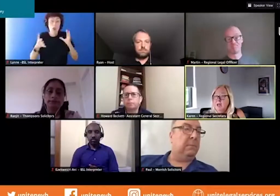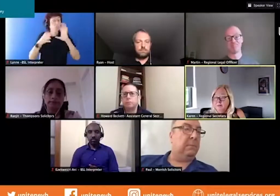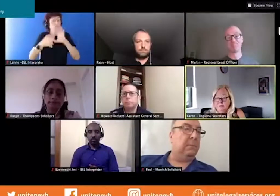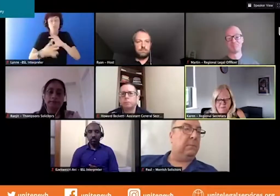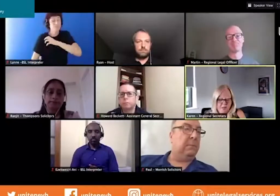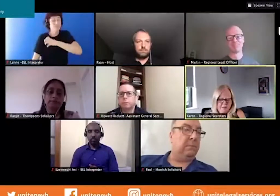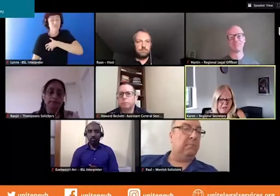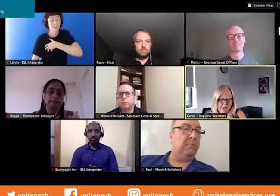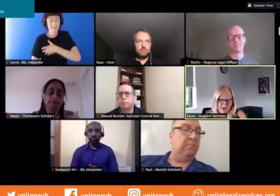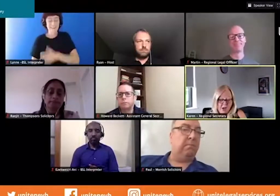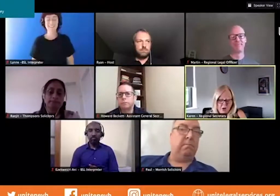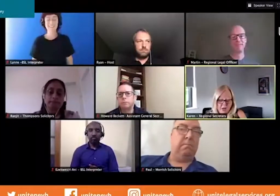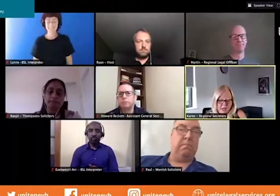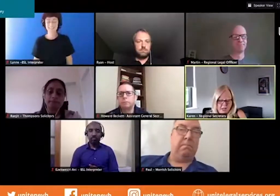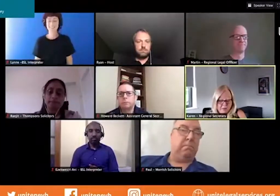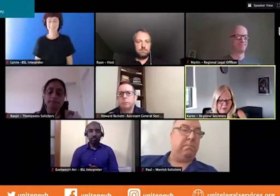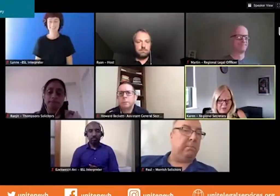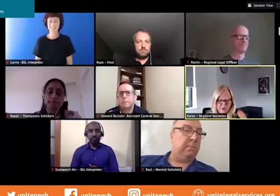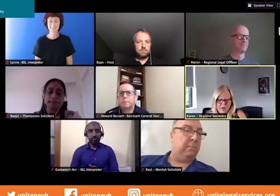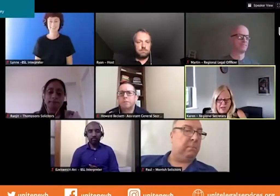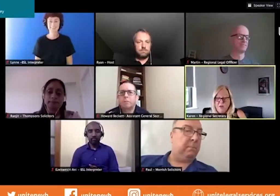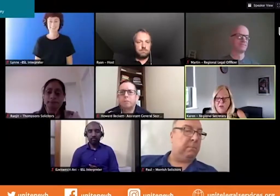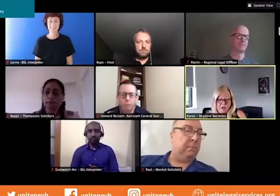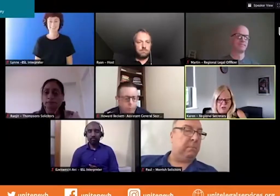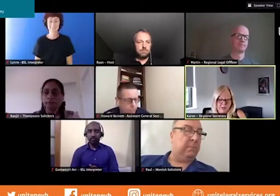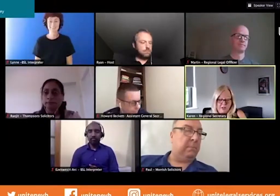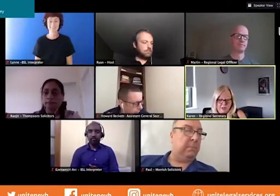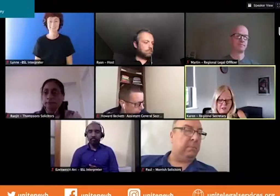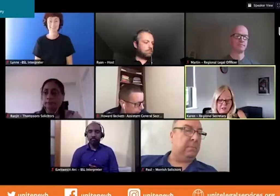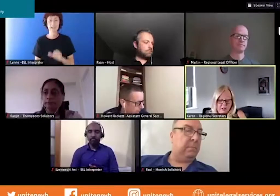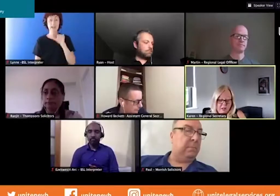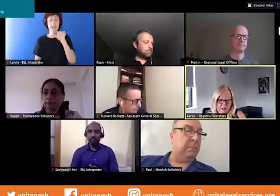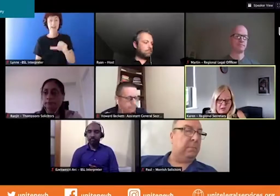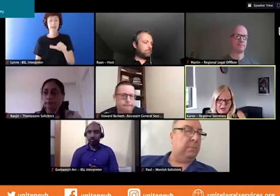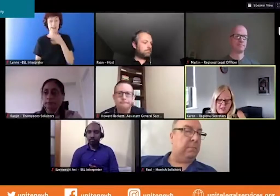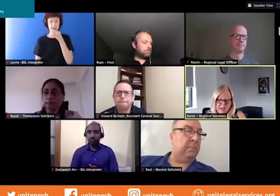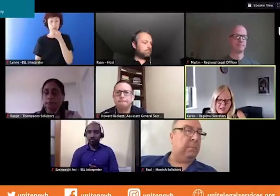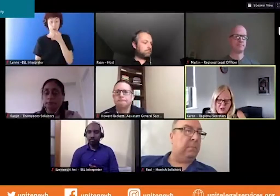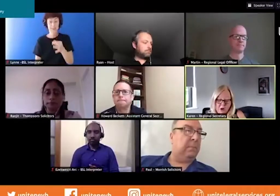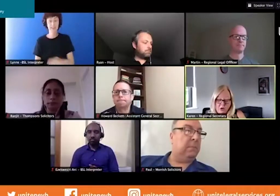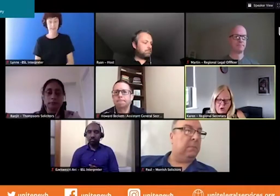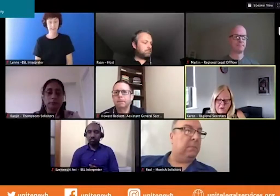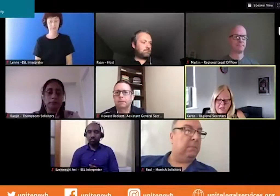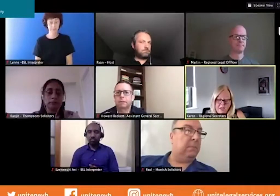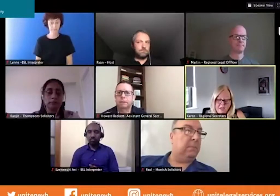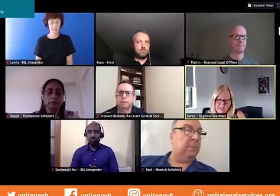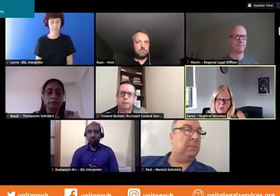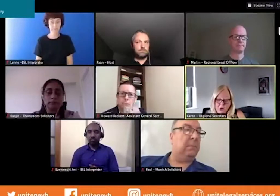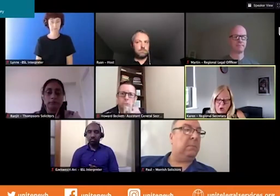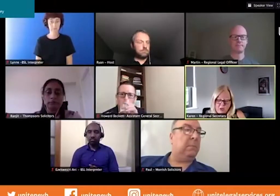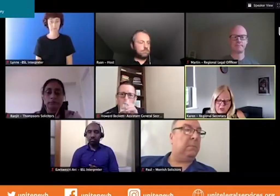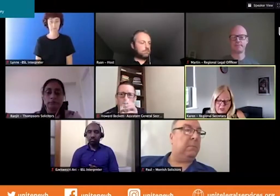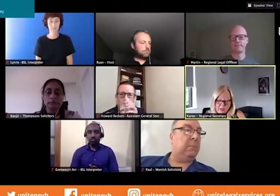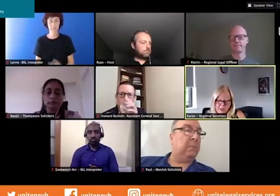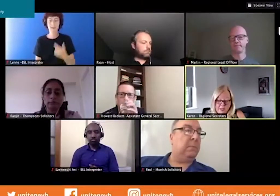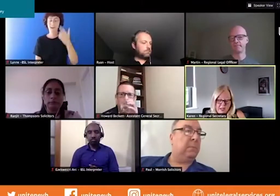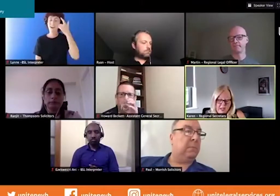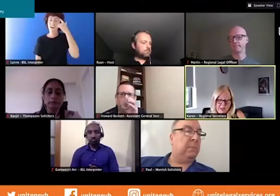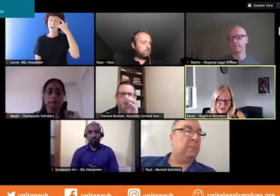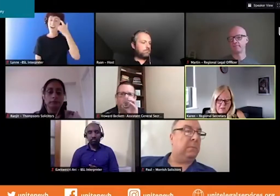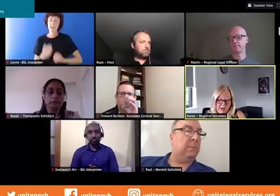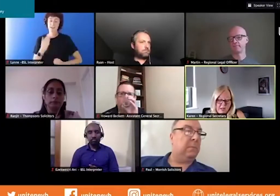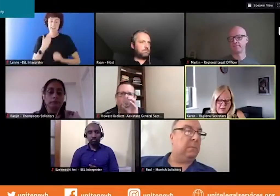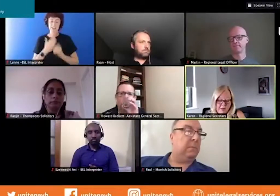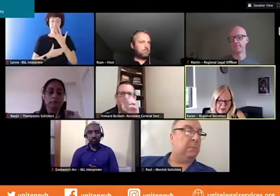Yeah. Okay, let's move on to our next question. I think I caught COVID-19 at work. Can I